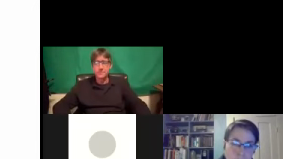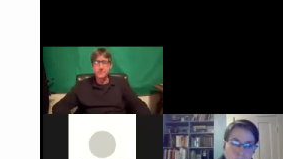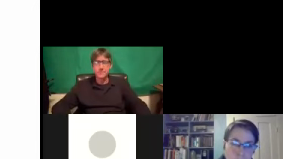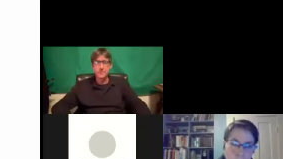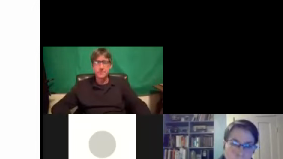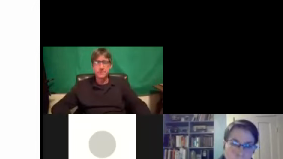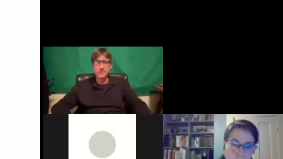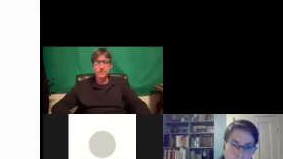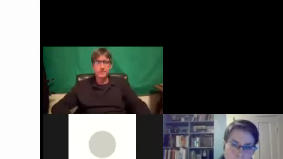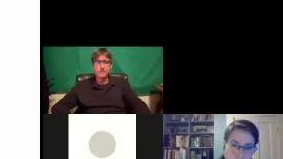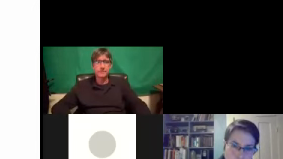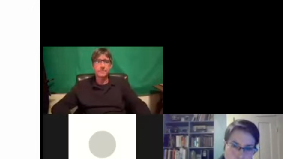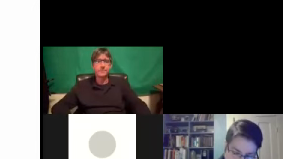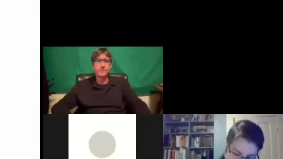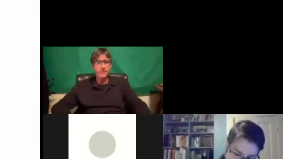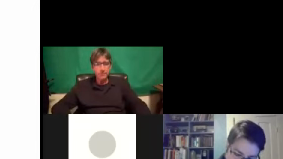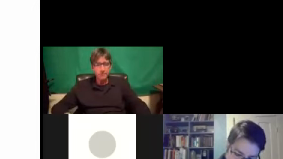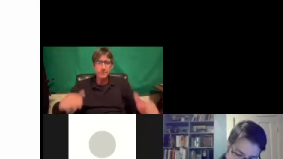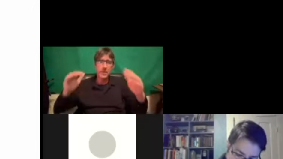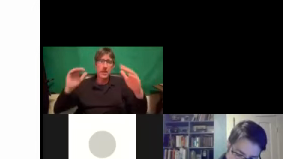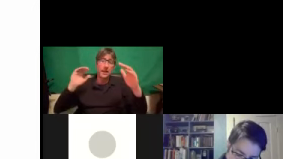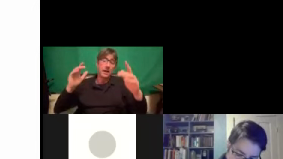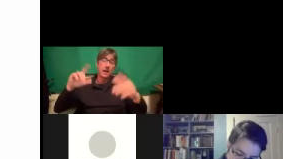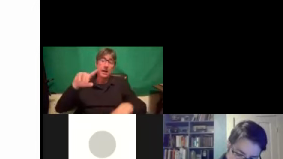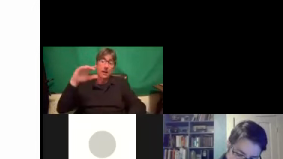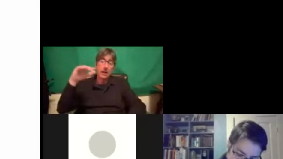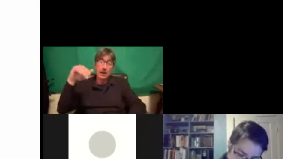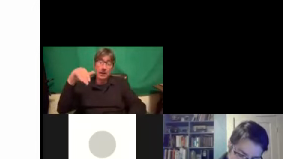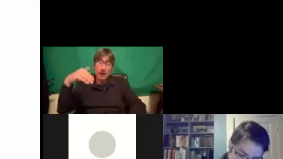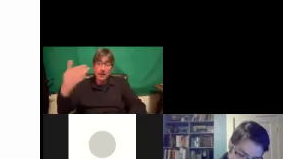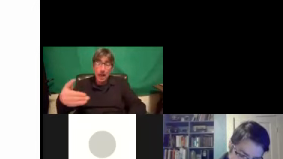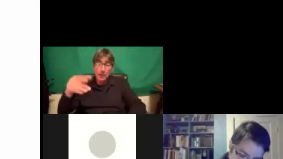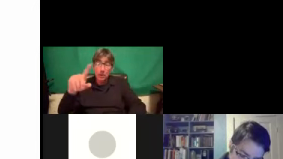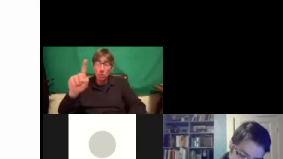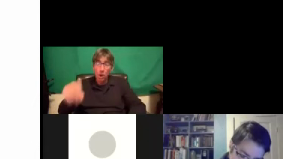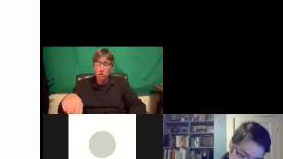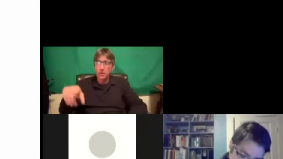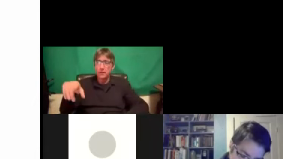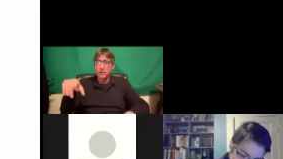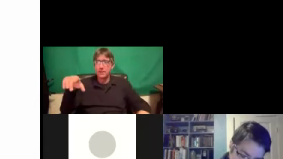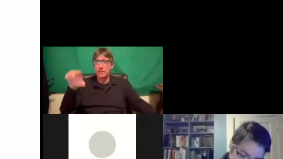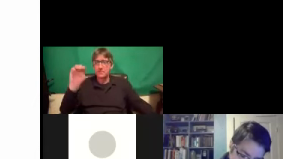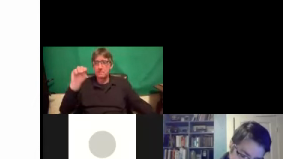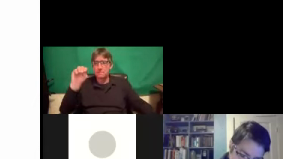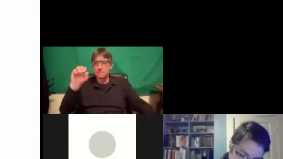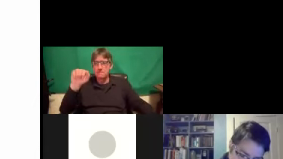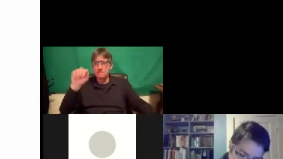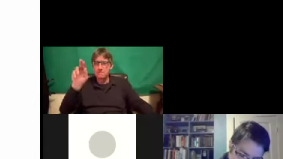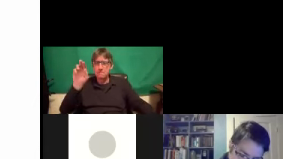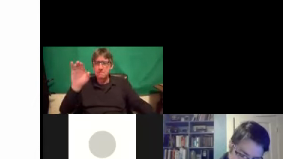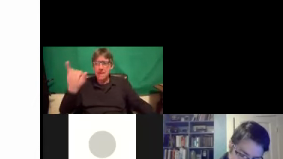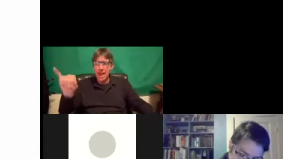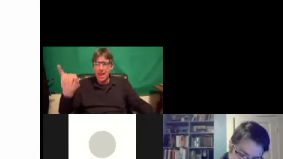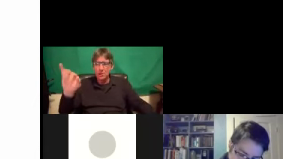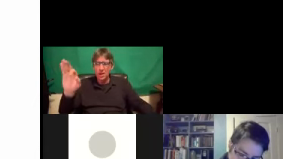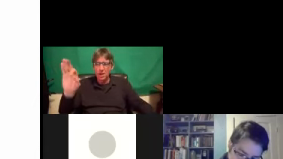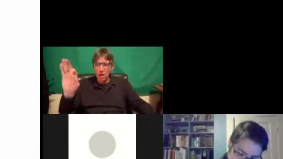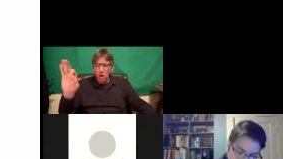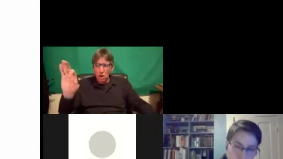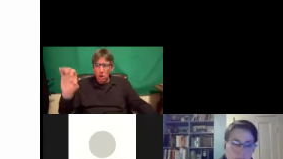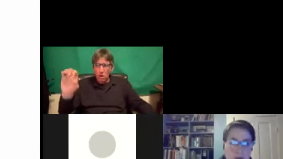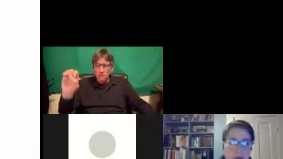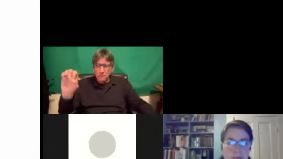bear with me one second. Next, I am going to ask to unmute Miss Mary Fukuda. I hope I pronounced her last name, and if I did